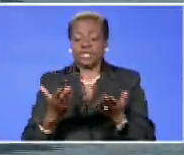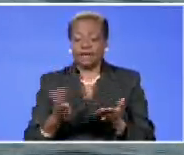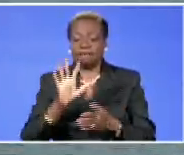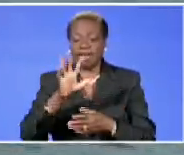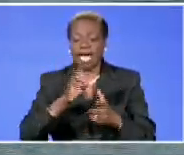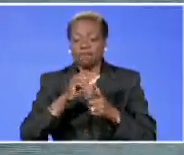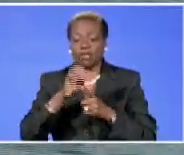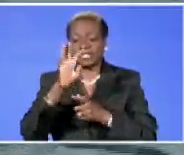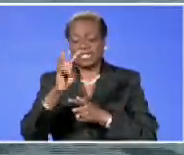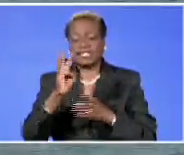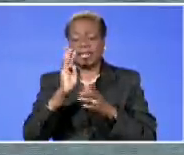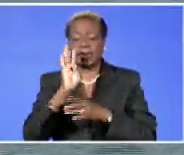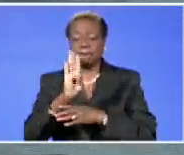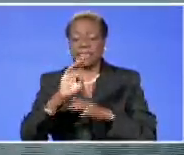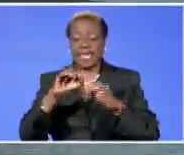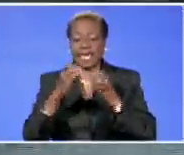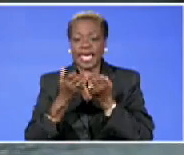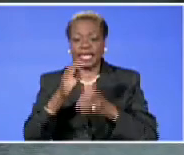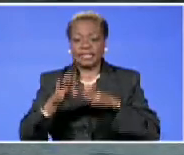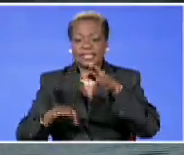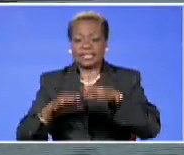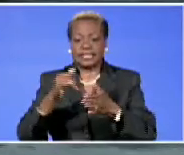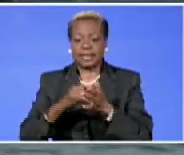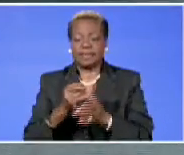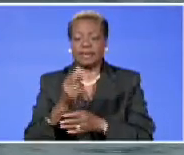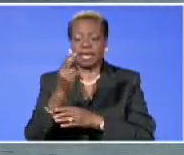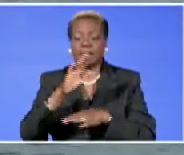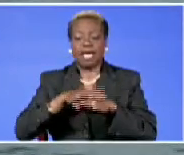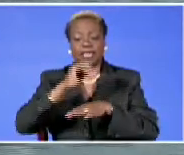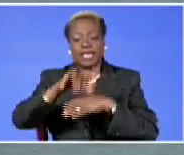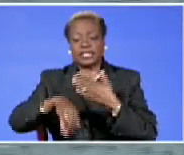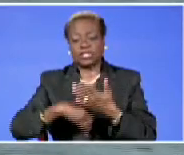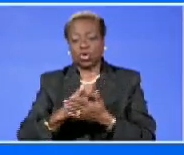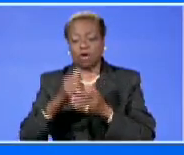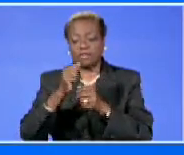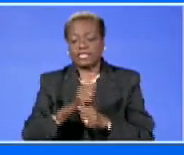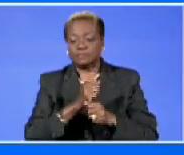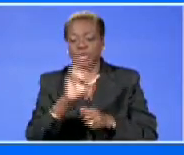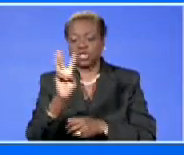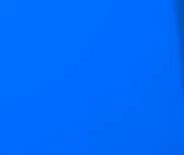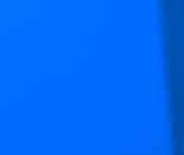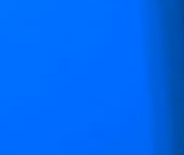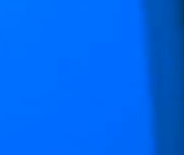B-class, so we can step it up. And that will do it for sports. A check on weather up next.